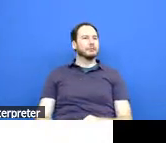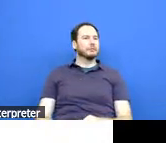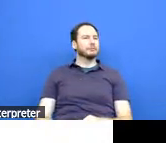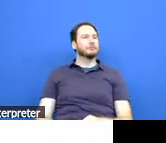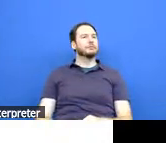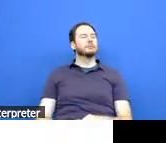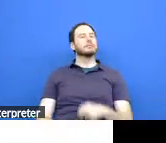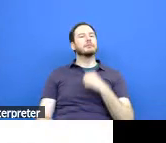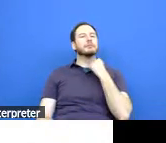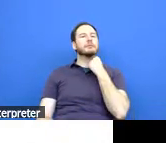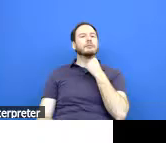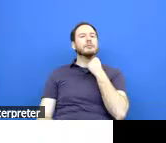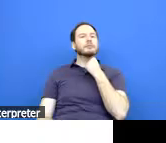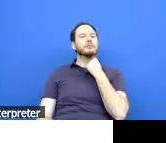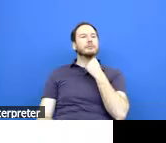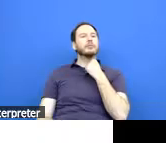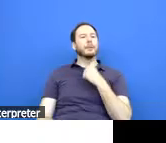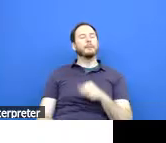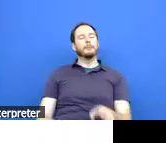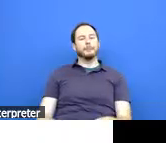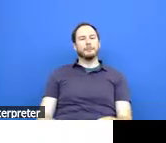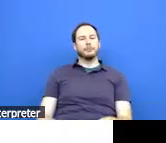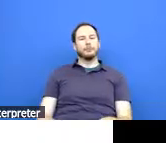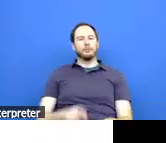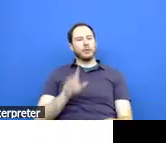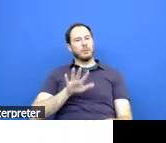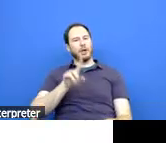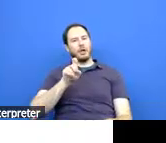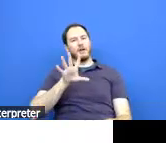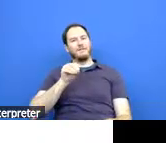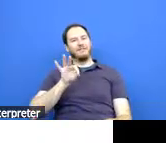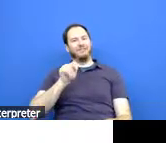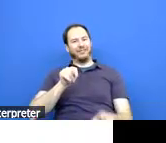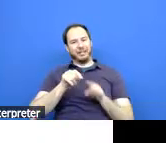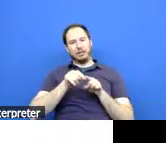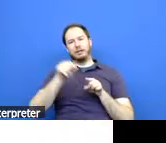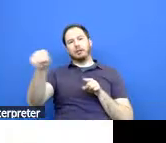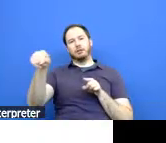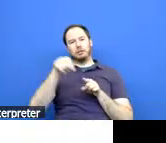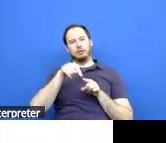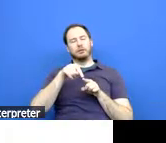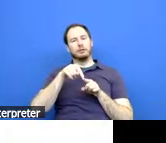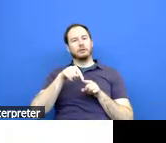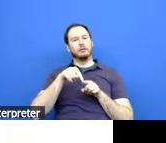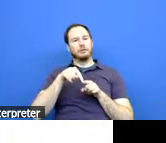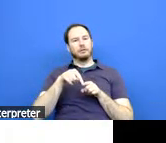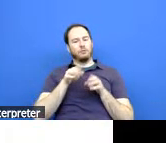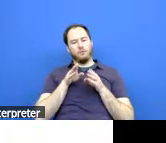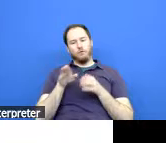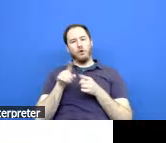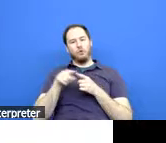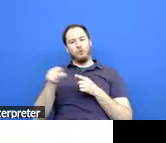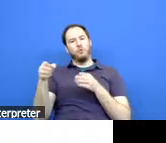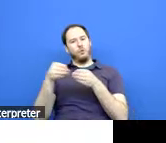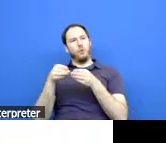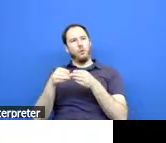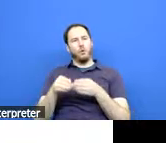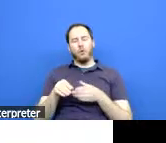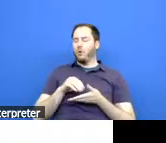Perfect. This on? Yep. It's about 150 feet from that one corner apart. Probably part of the building. 150